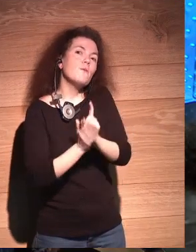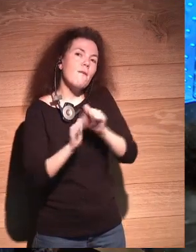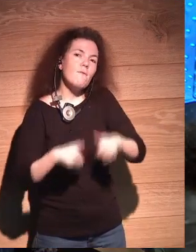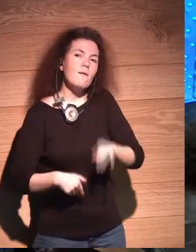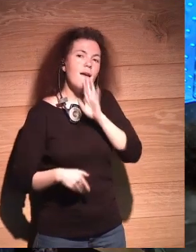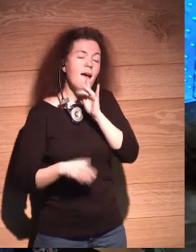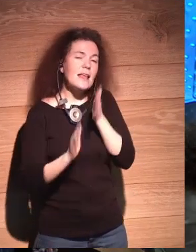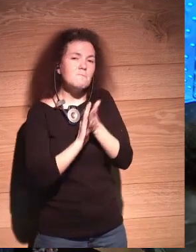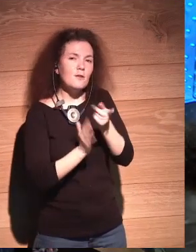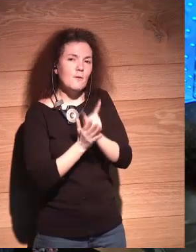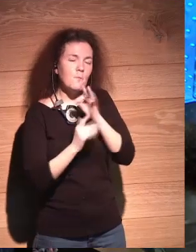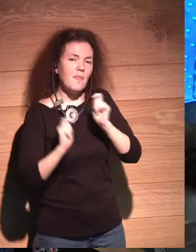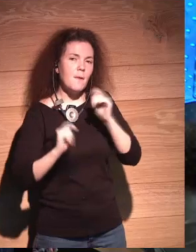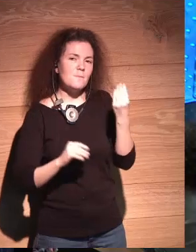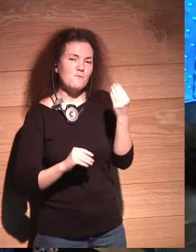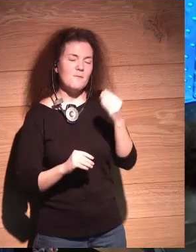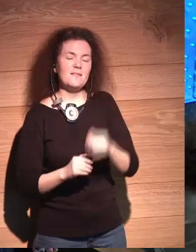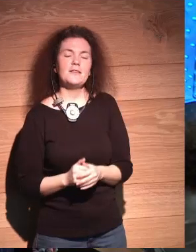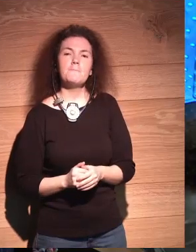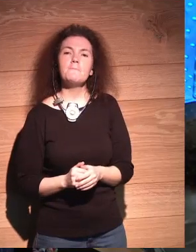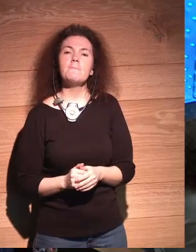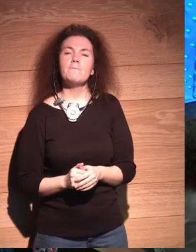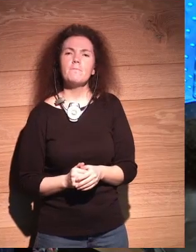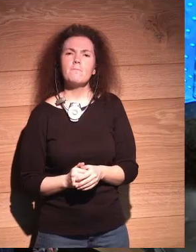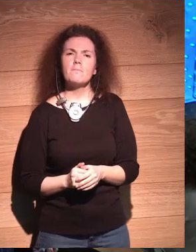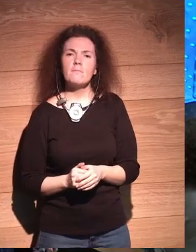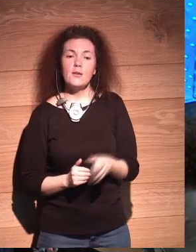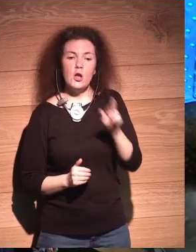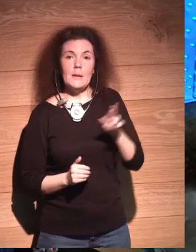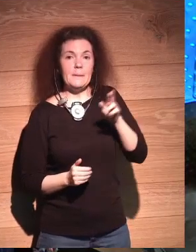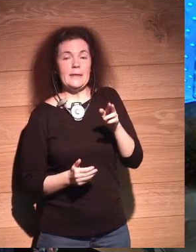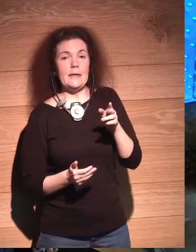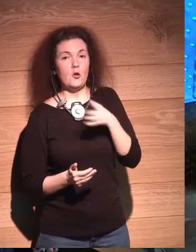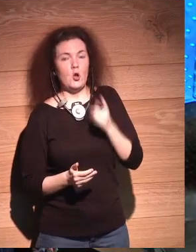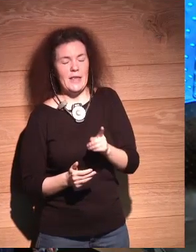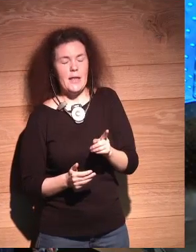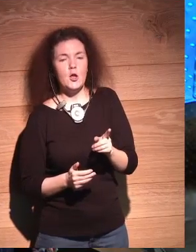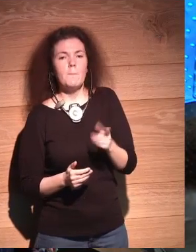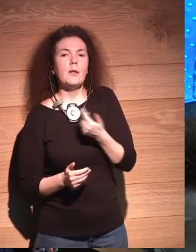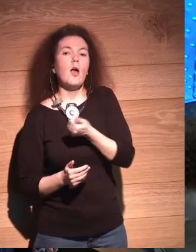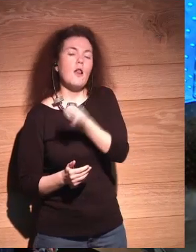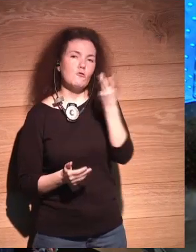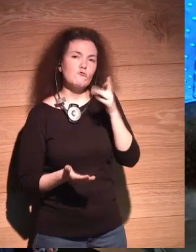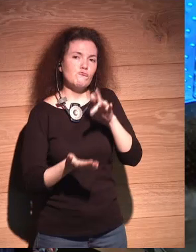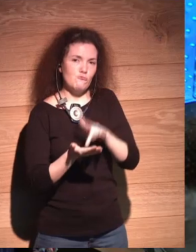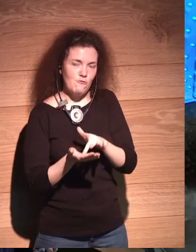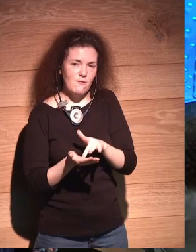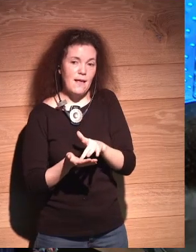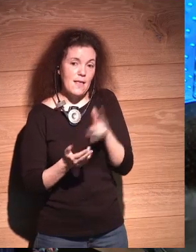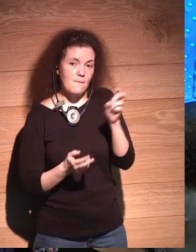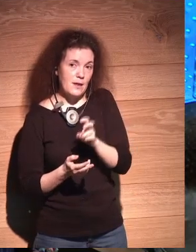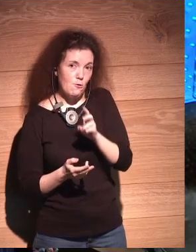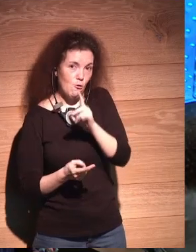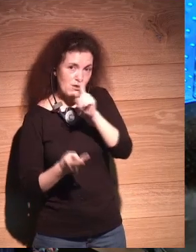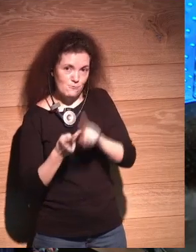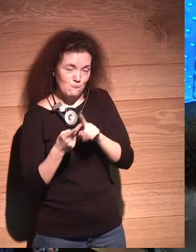yesterday, she made me feel very old. I think we need people like her to refresh us and make us younger in our spirit. I don't want